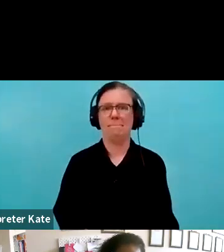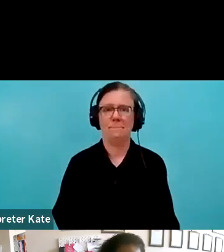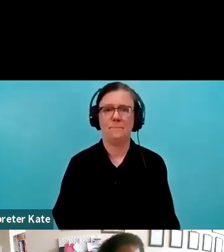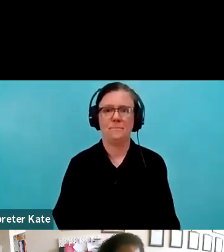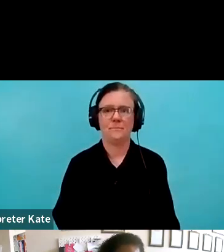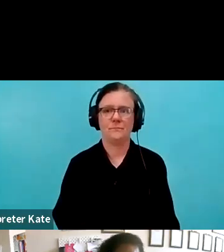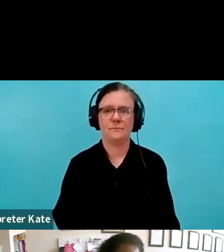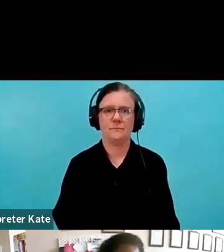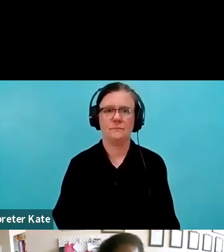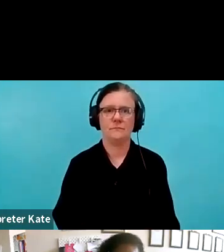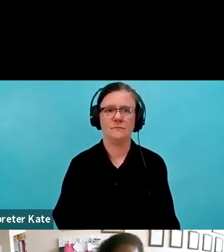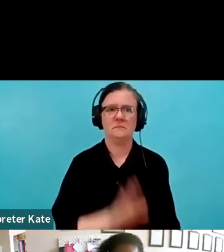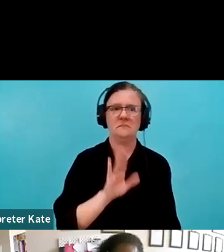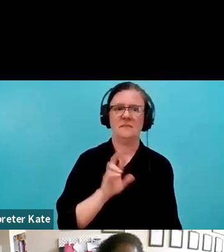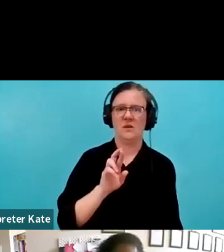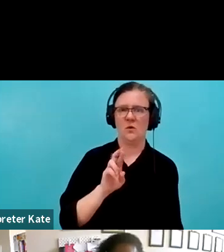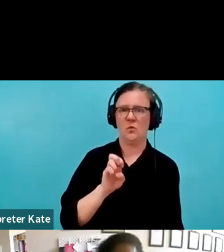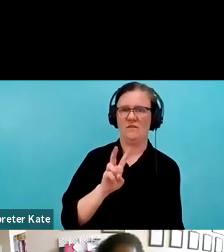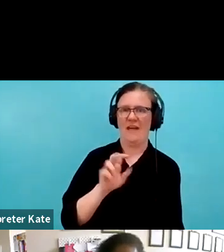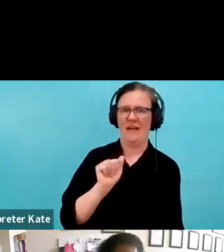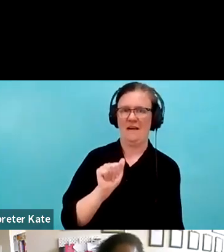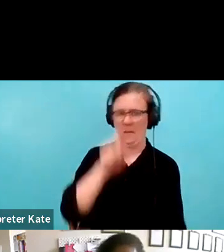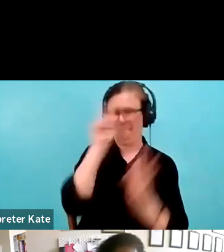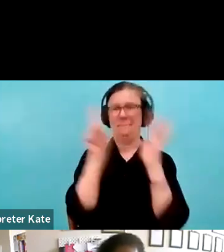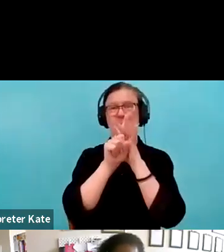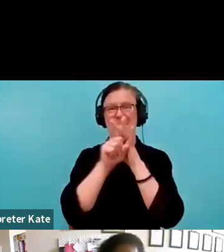Can I jump in again? Because it triggered a thought.